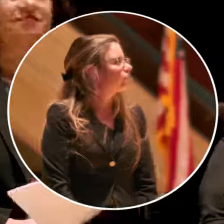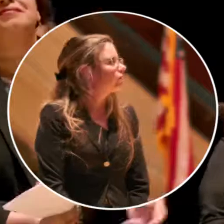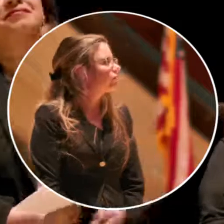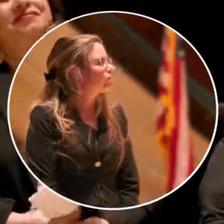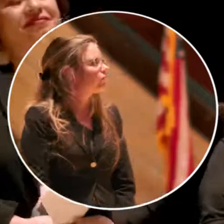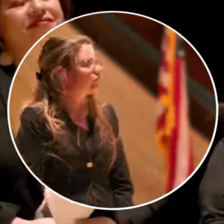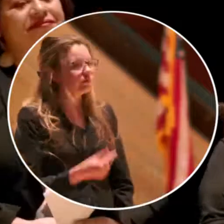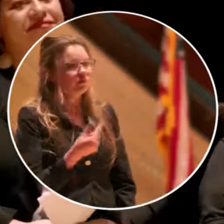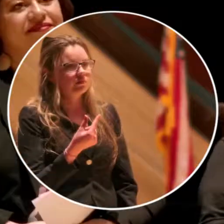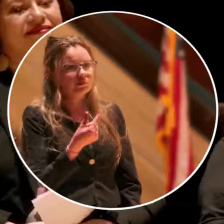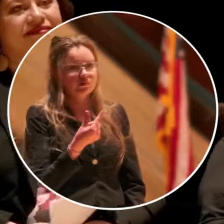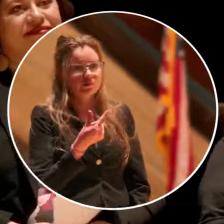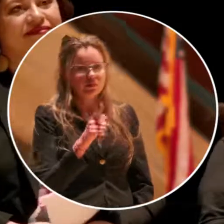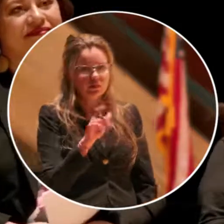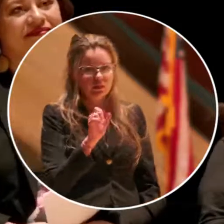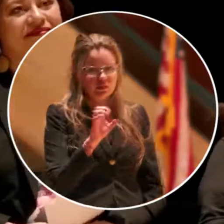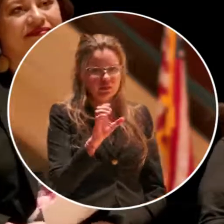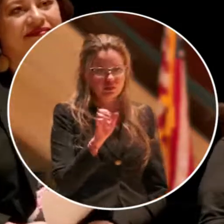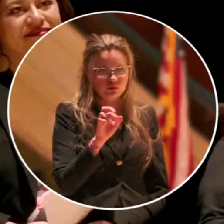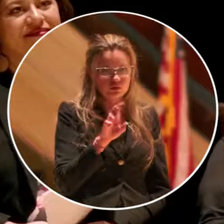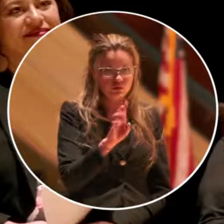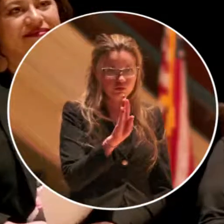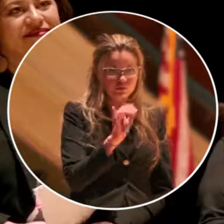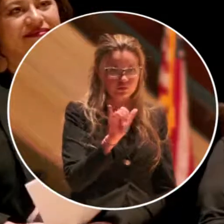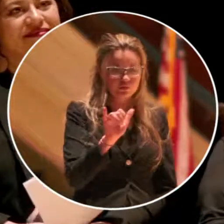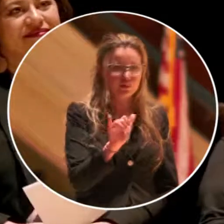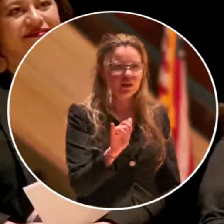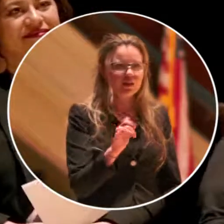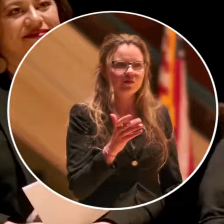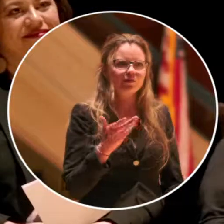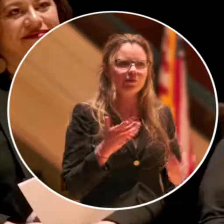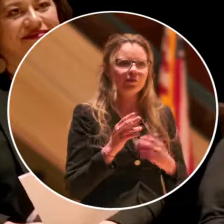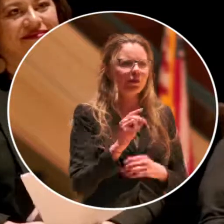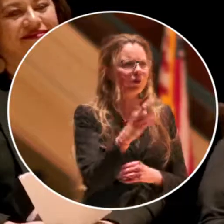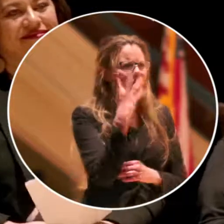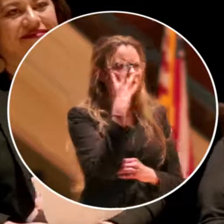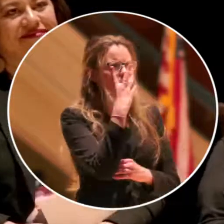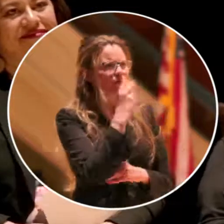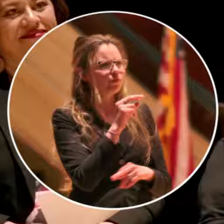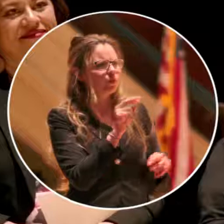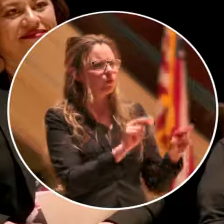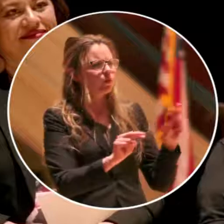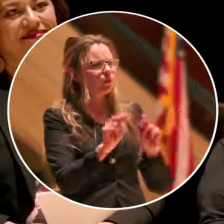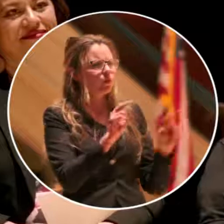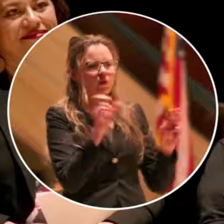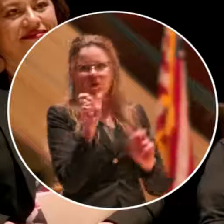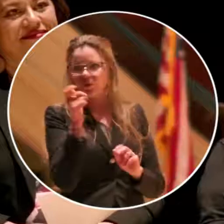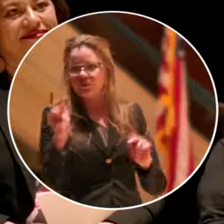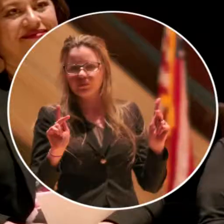Glacier Bay might have felt majestic to the other cruisers on the observation